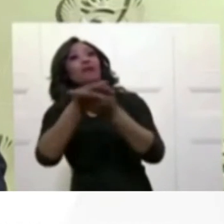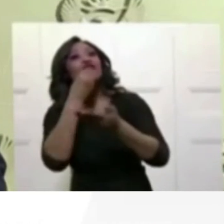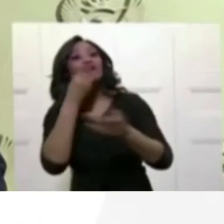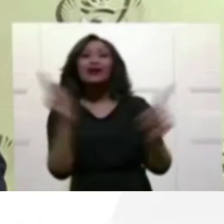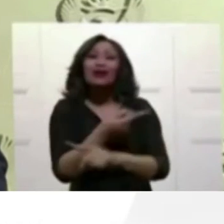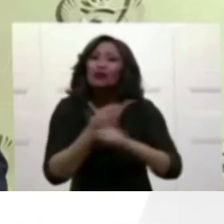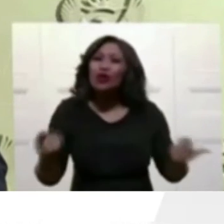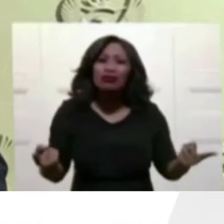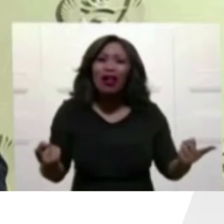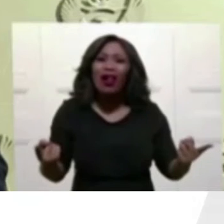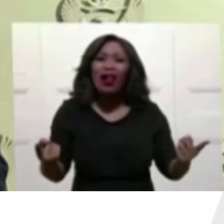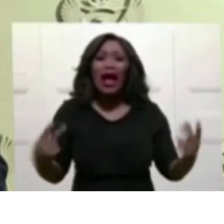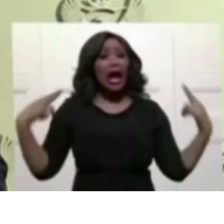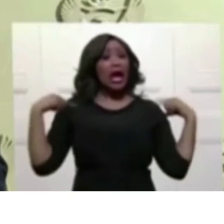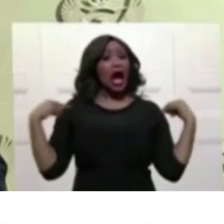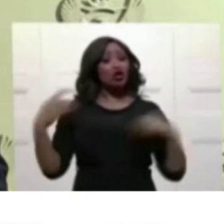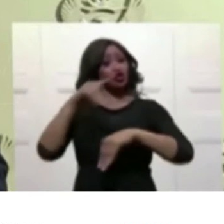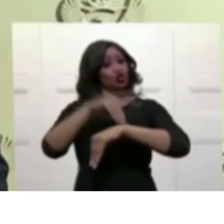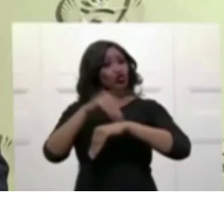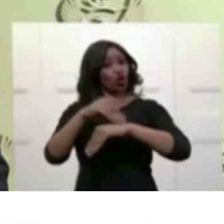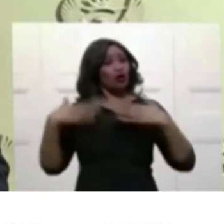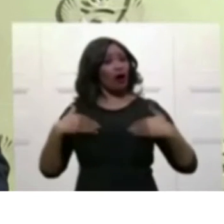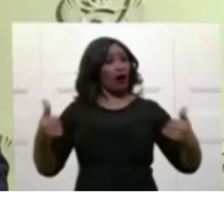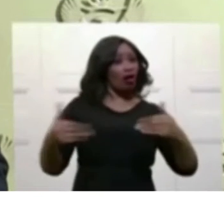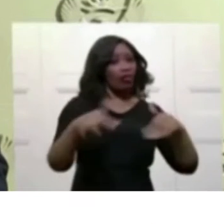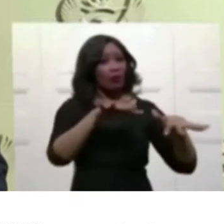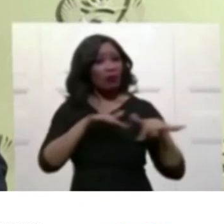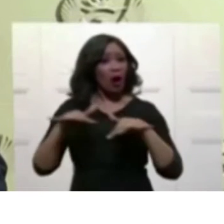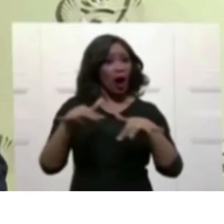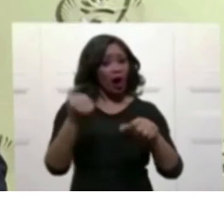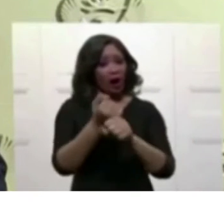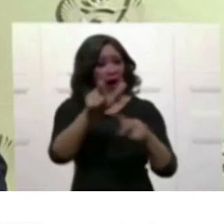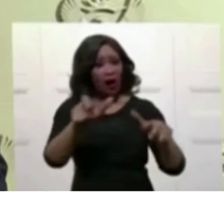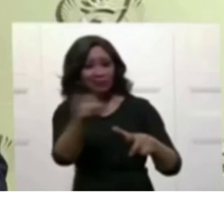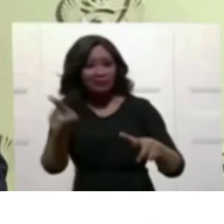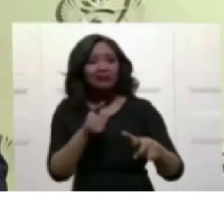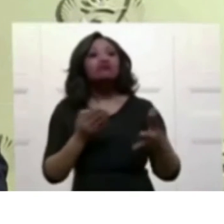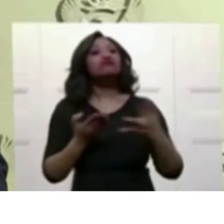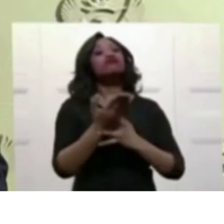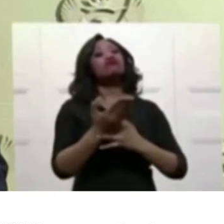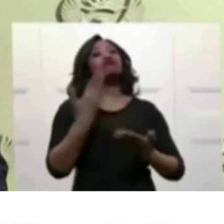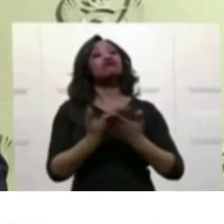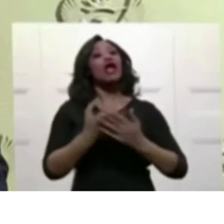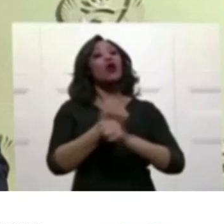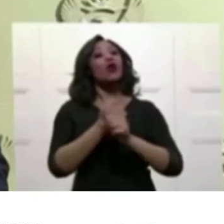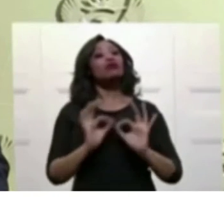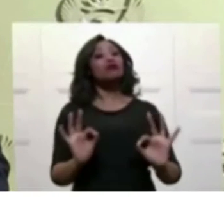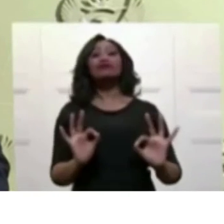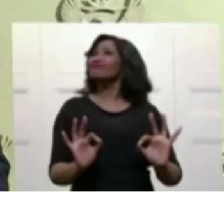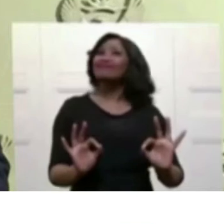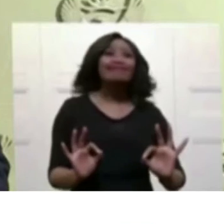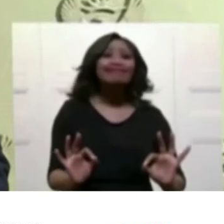work. We will soon be facing a huge risk of food